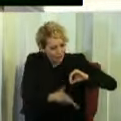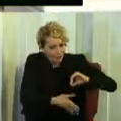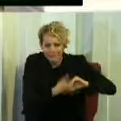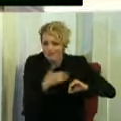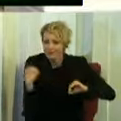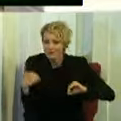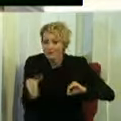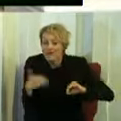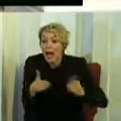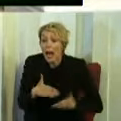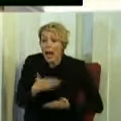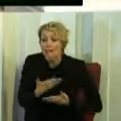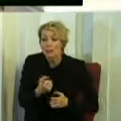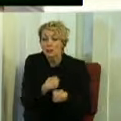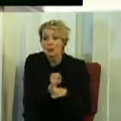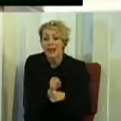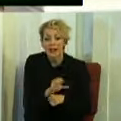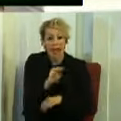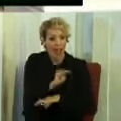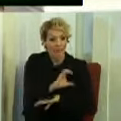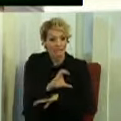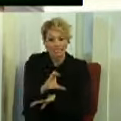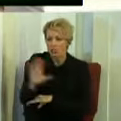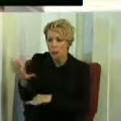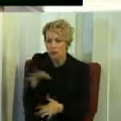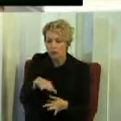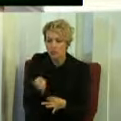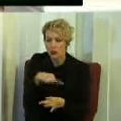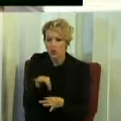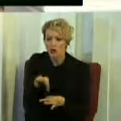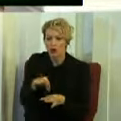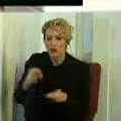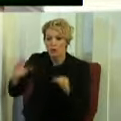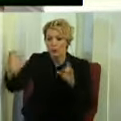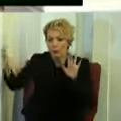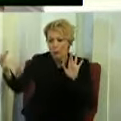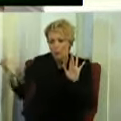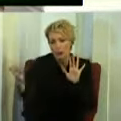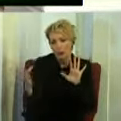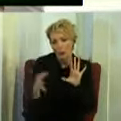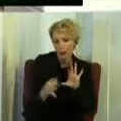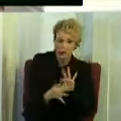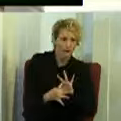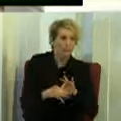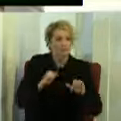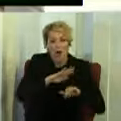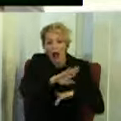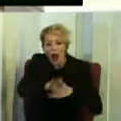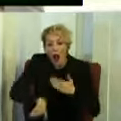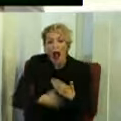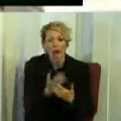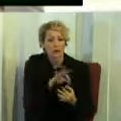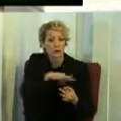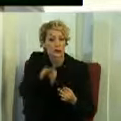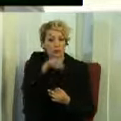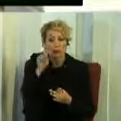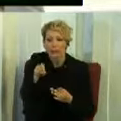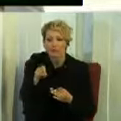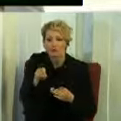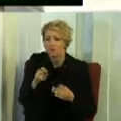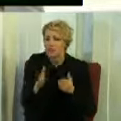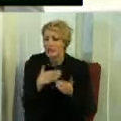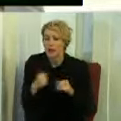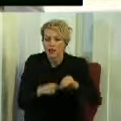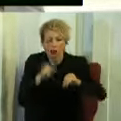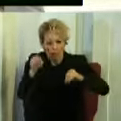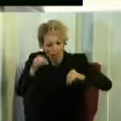that you make MCC here in Los Angeles your spiritual portal for all of your spiritual needs, wherever you are around the globe.